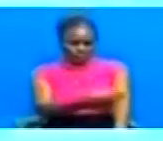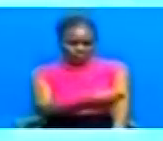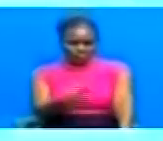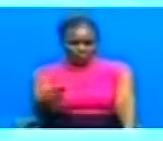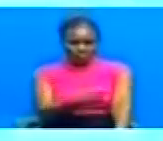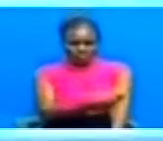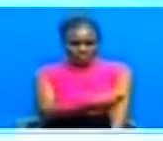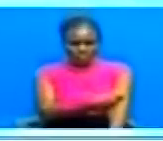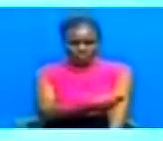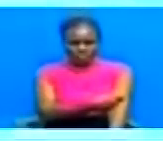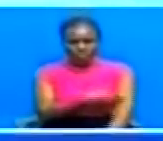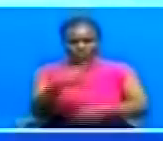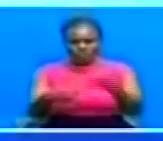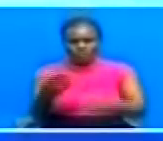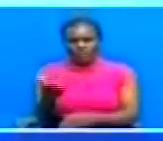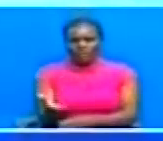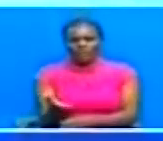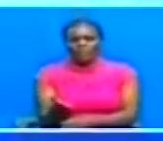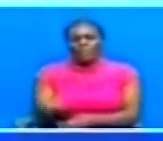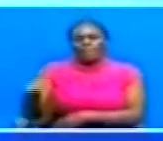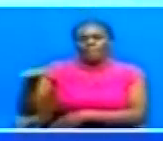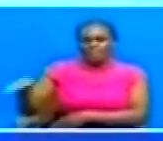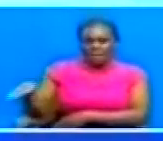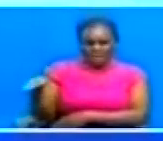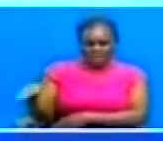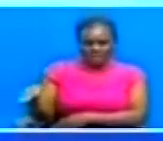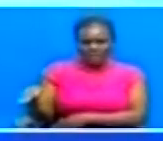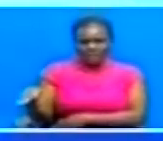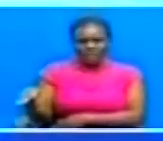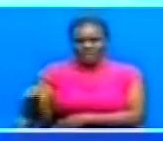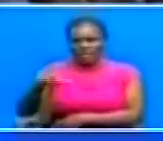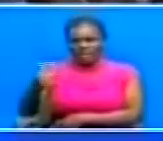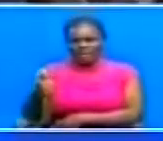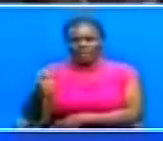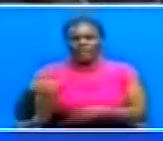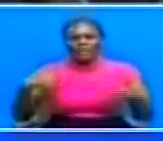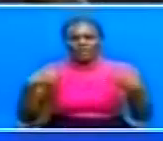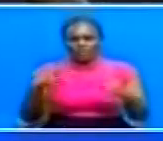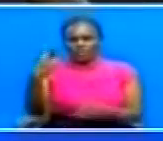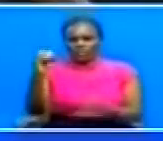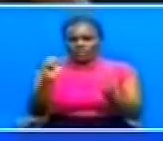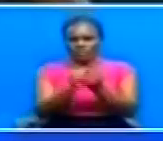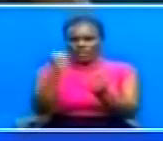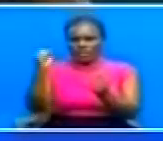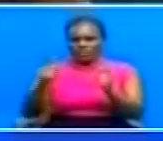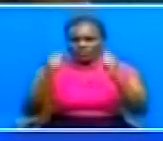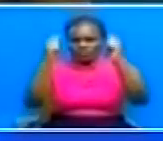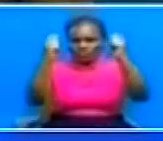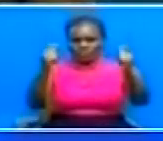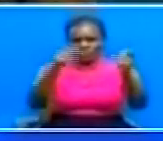have rocked the sport. Early Monday, a Turkish athlete got stripped of the 2012 Olympic